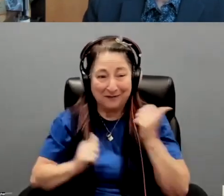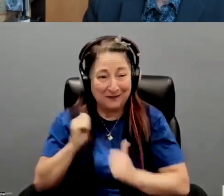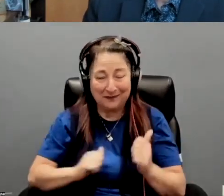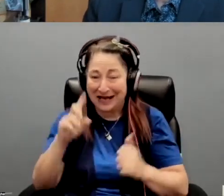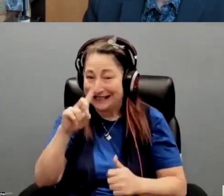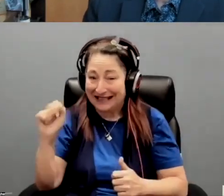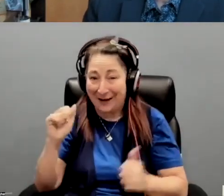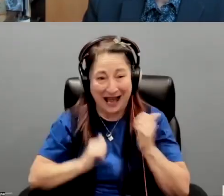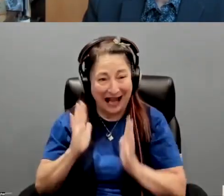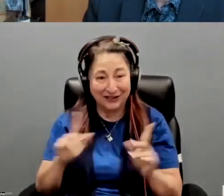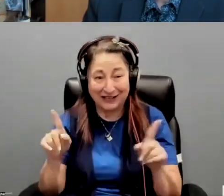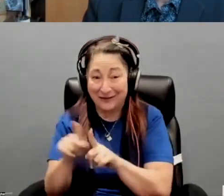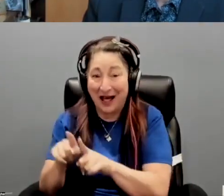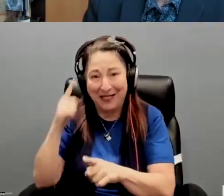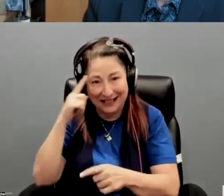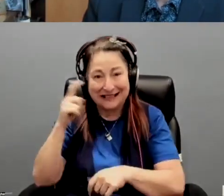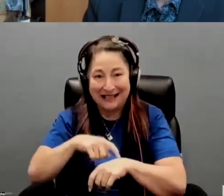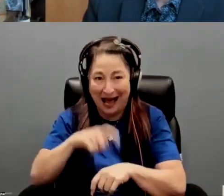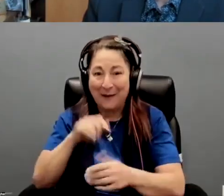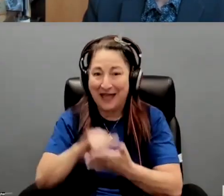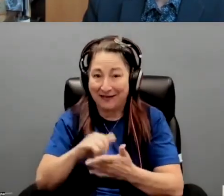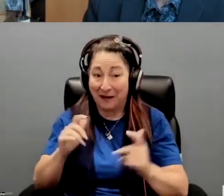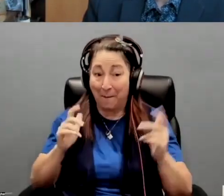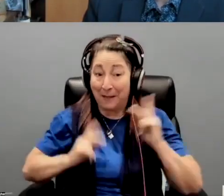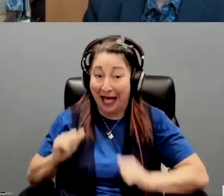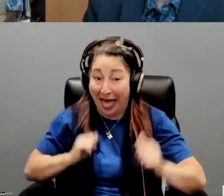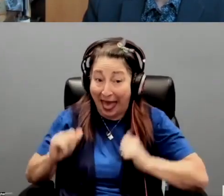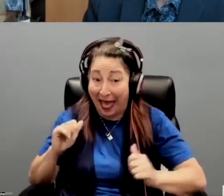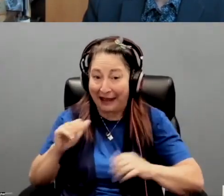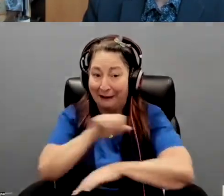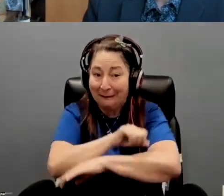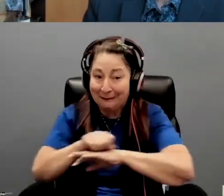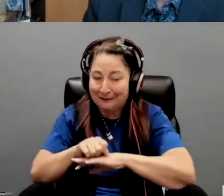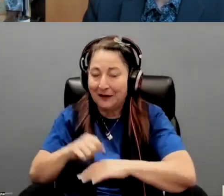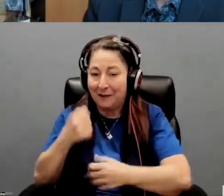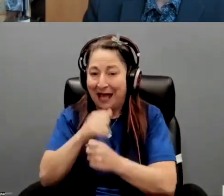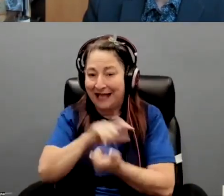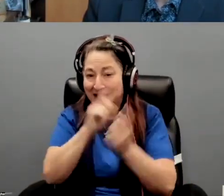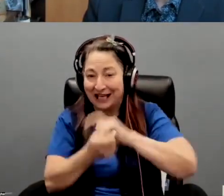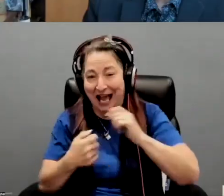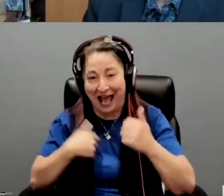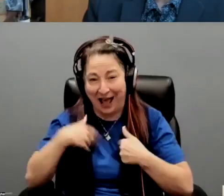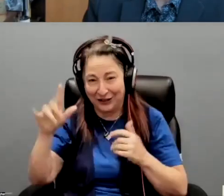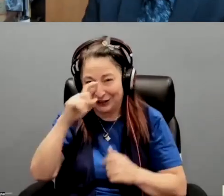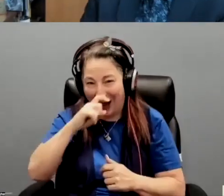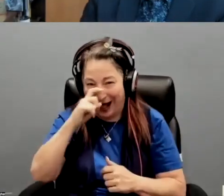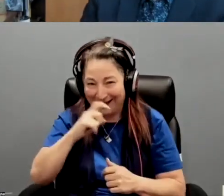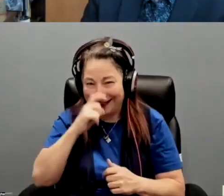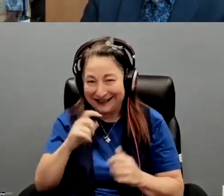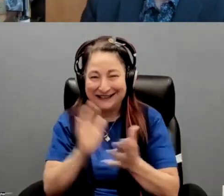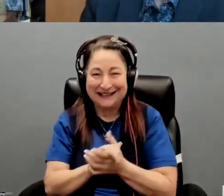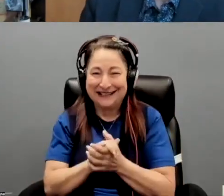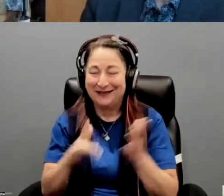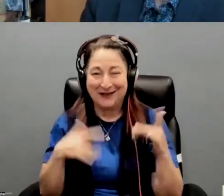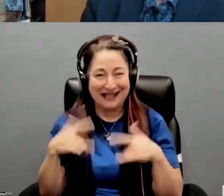think it's time they make that transition. But yeah, I'm so thankful to meet you. It was really, I have your doll. I'm so